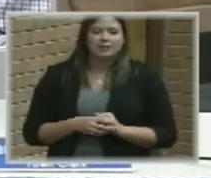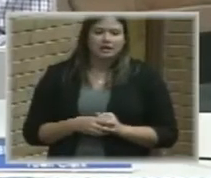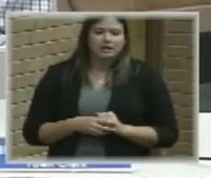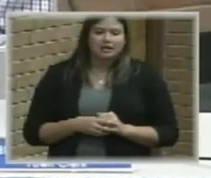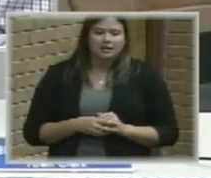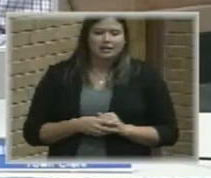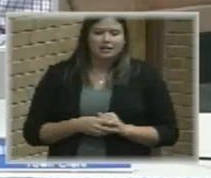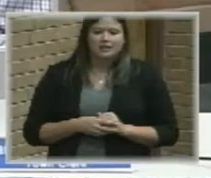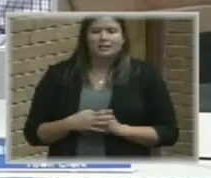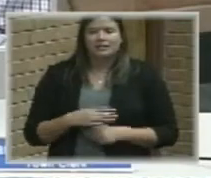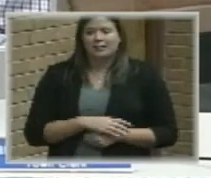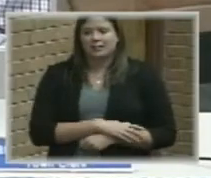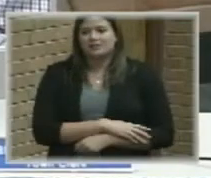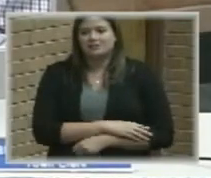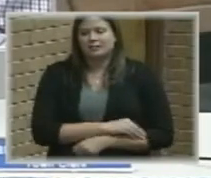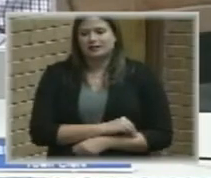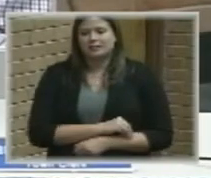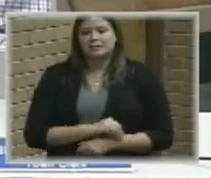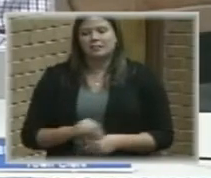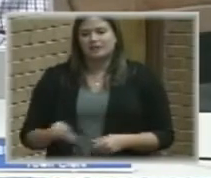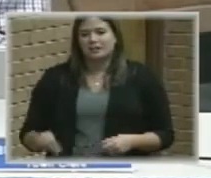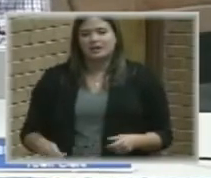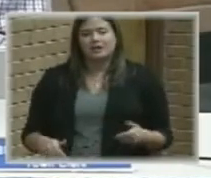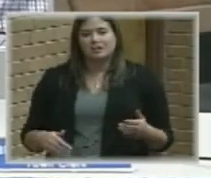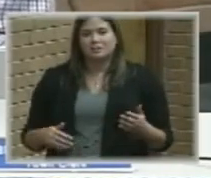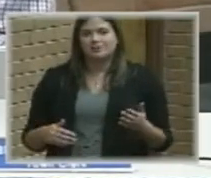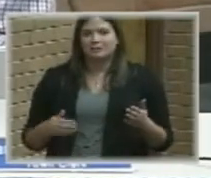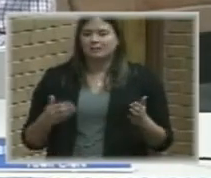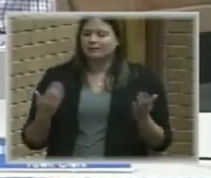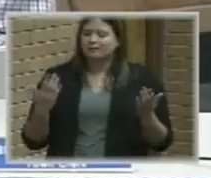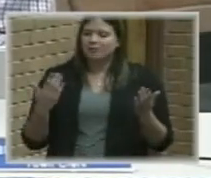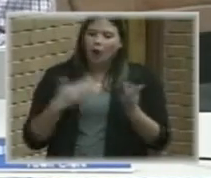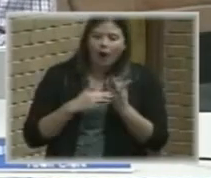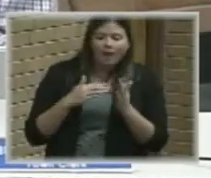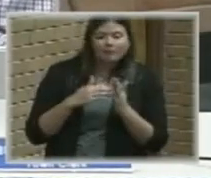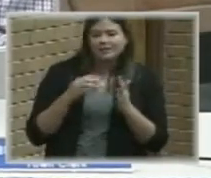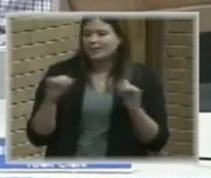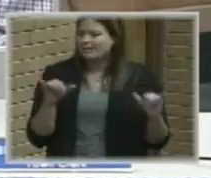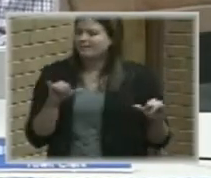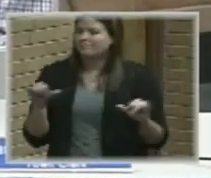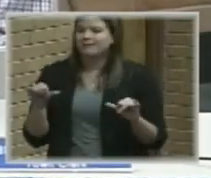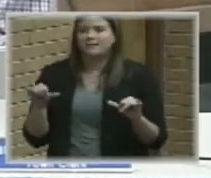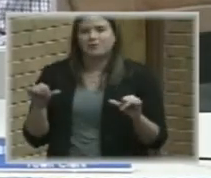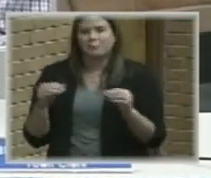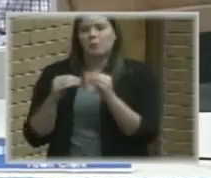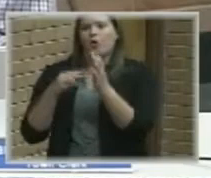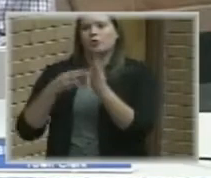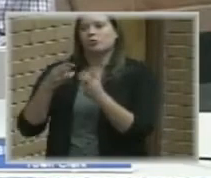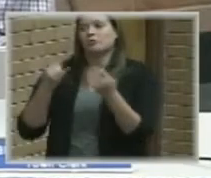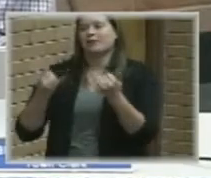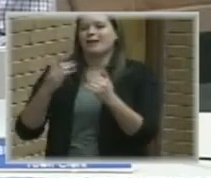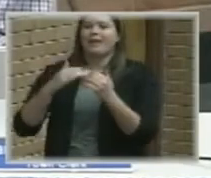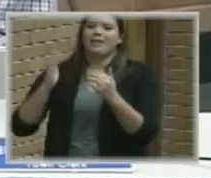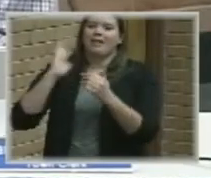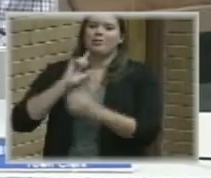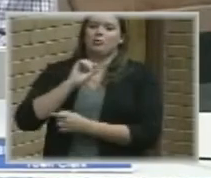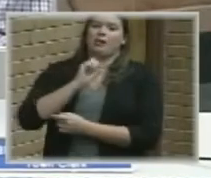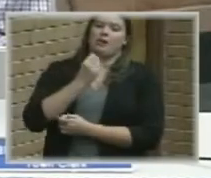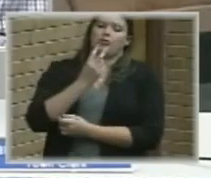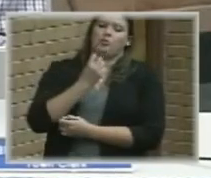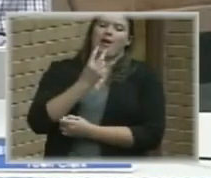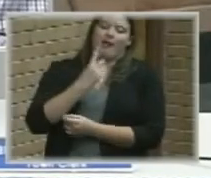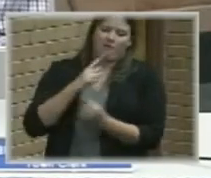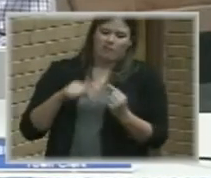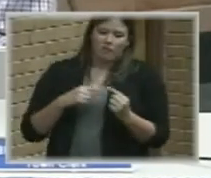and it's much more true today than it was in 2012 when he started, or when we both